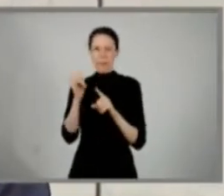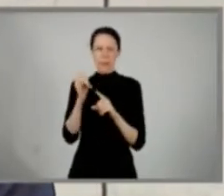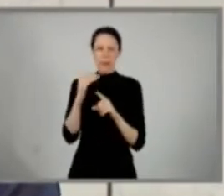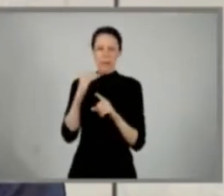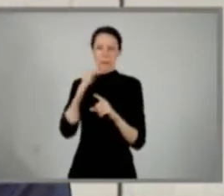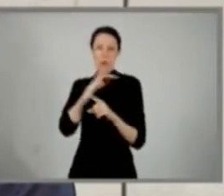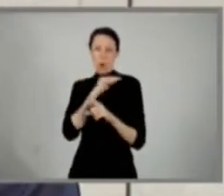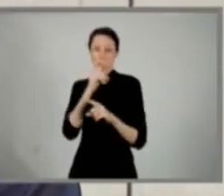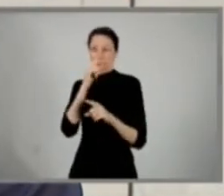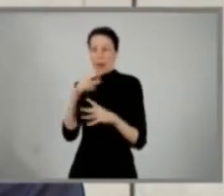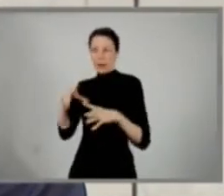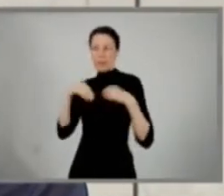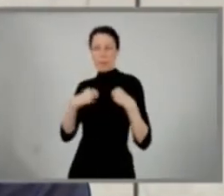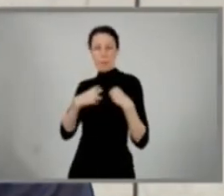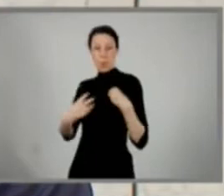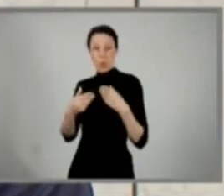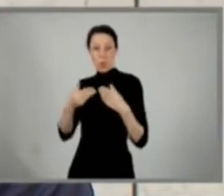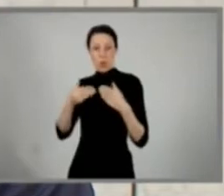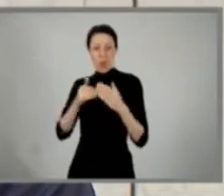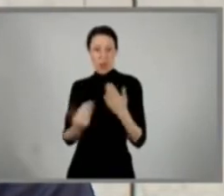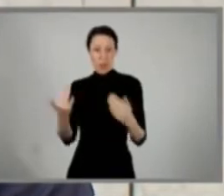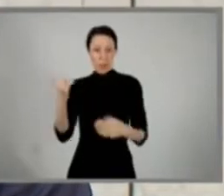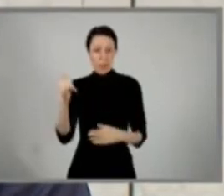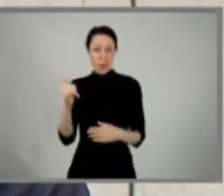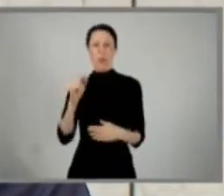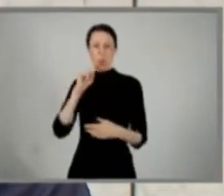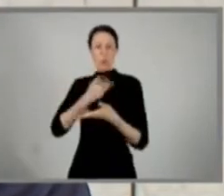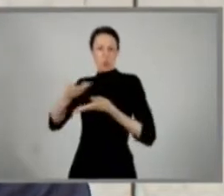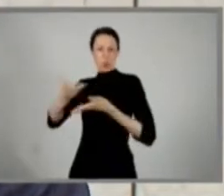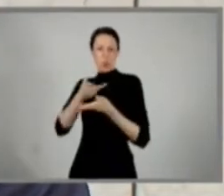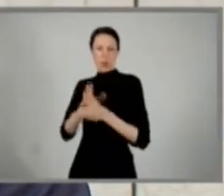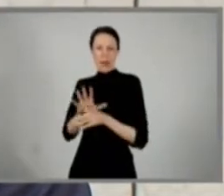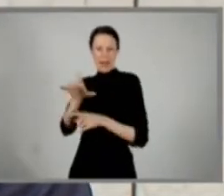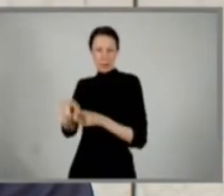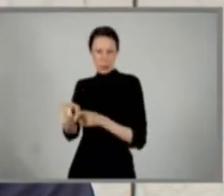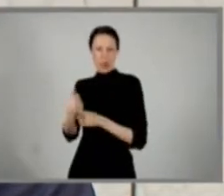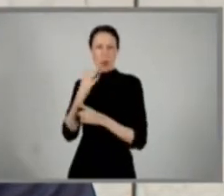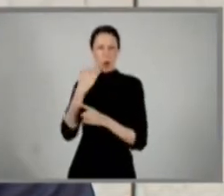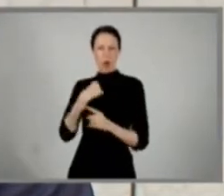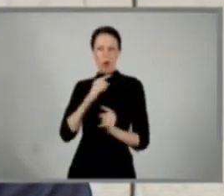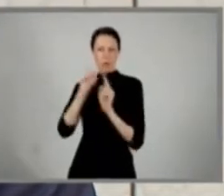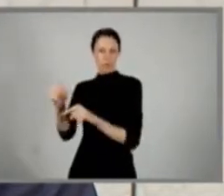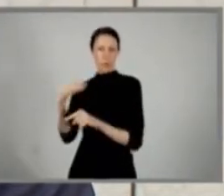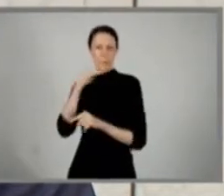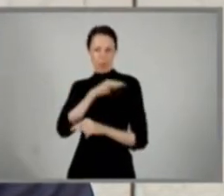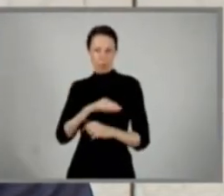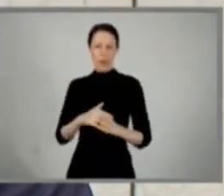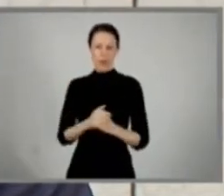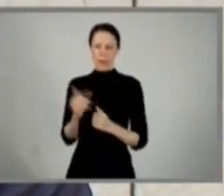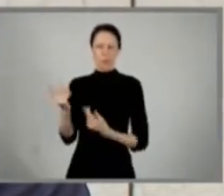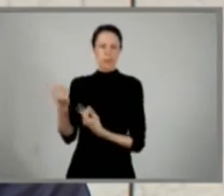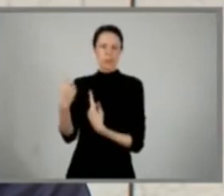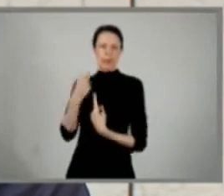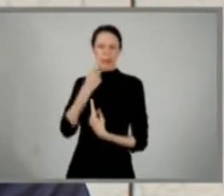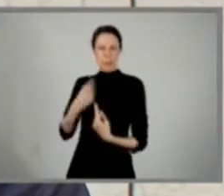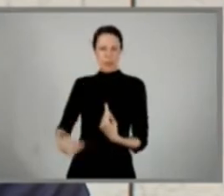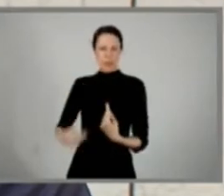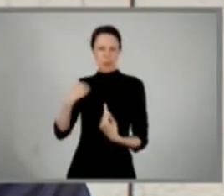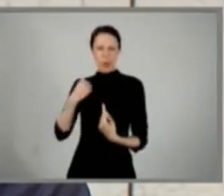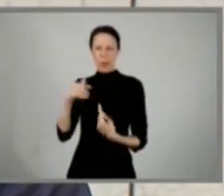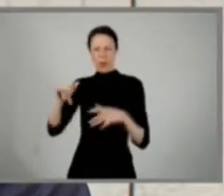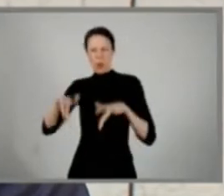be the opportunity for us to talk about that. I know they're progressing on those issues, and he gave us a bit of an update on that this morning, but they're not yet in a position to make an announcement